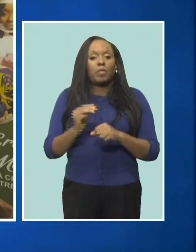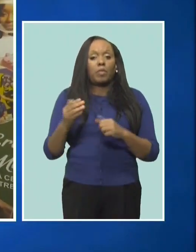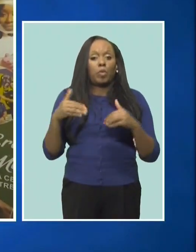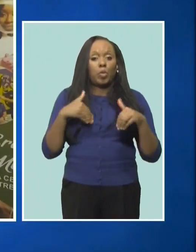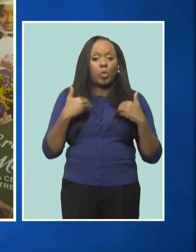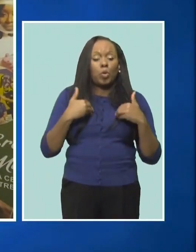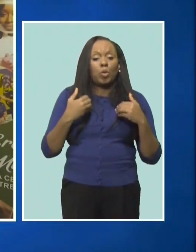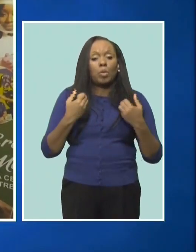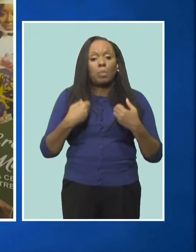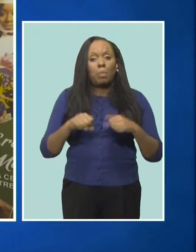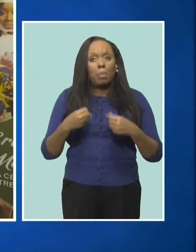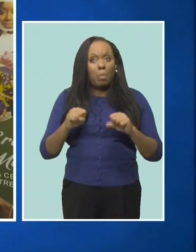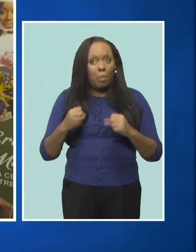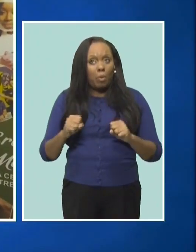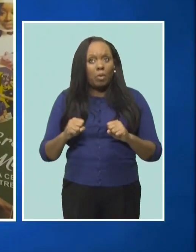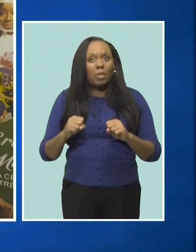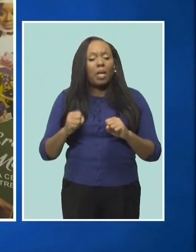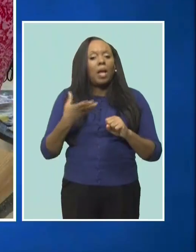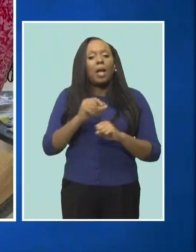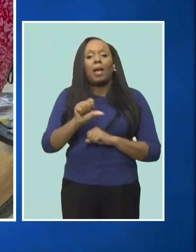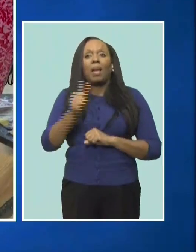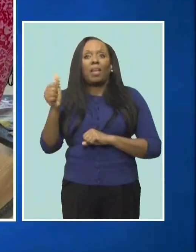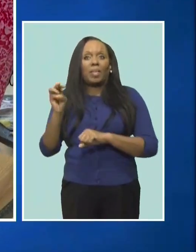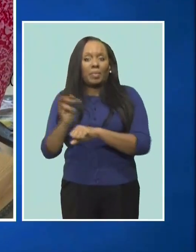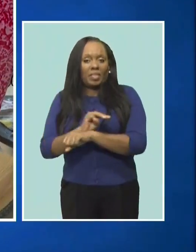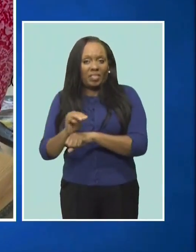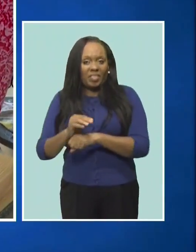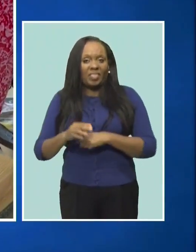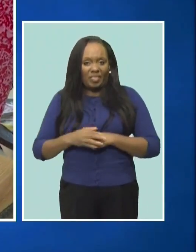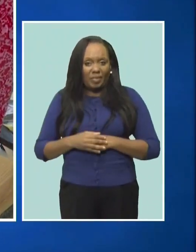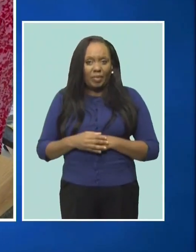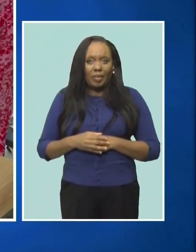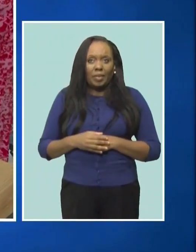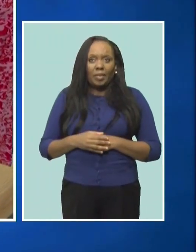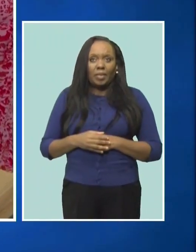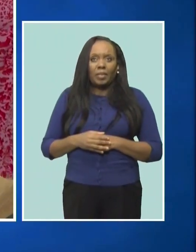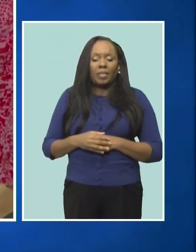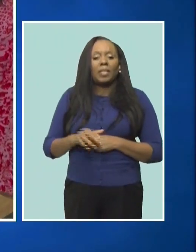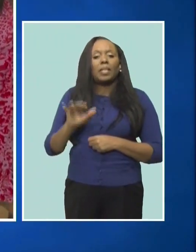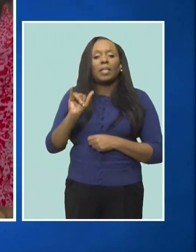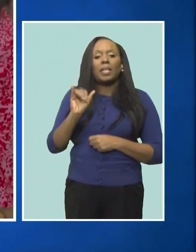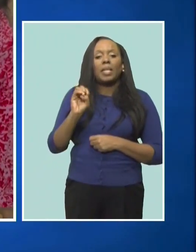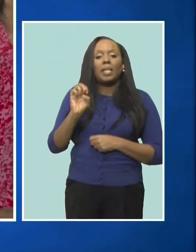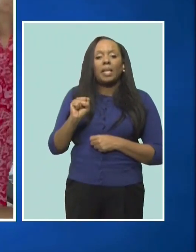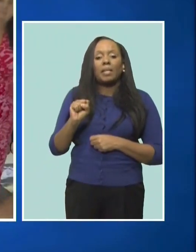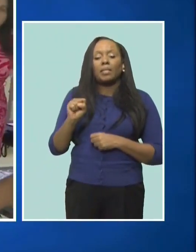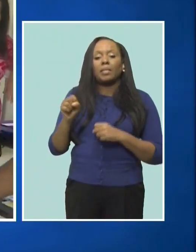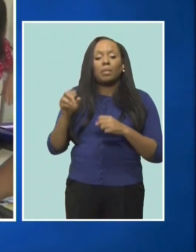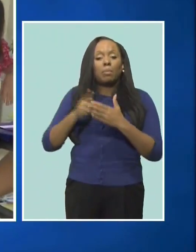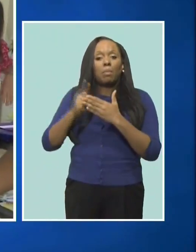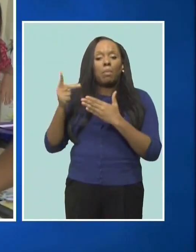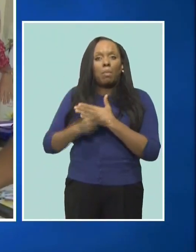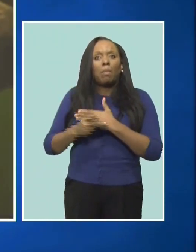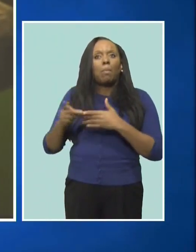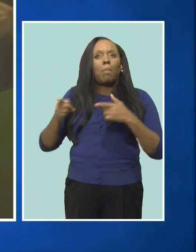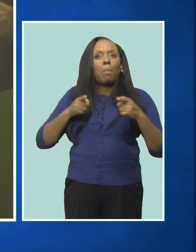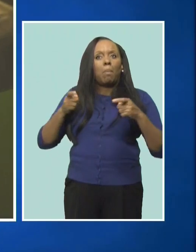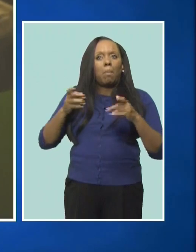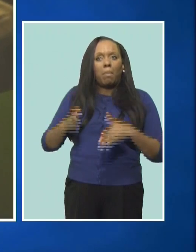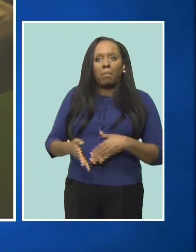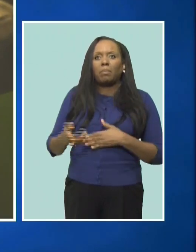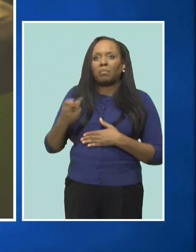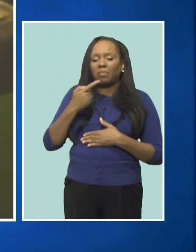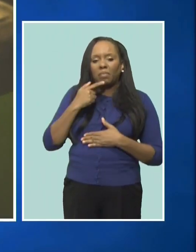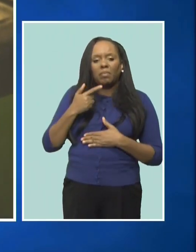in the interaction with other ministries. And the acting manager of the YES program said a developmental plan is in place to take